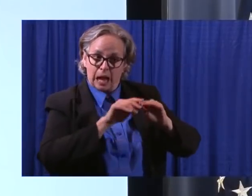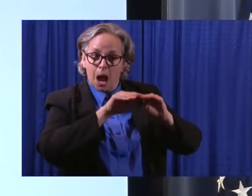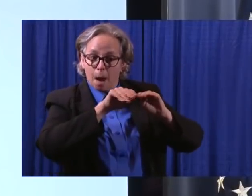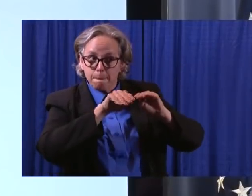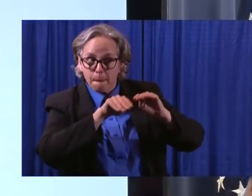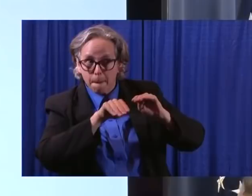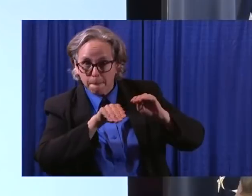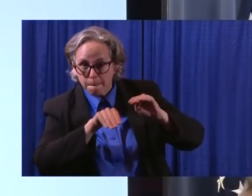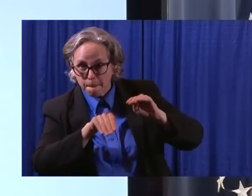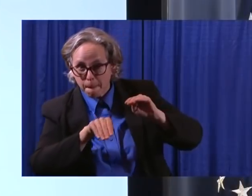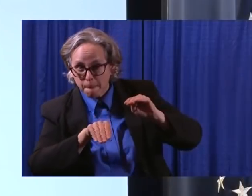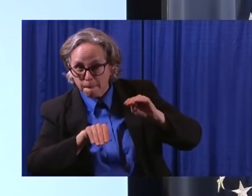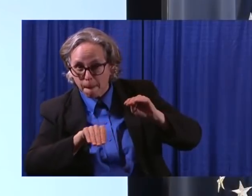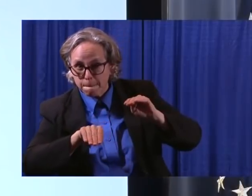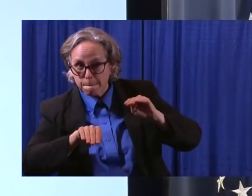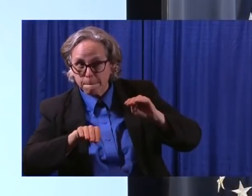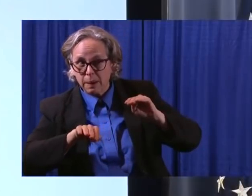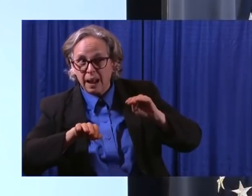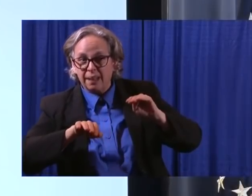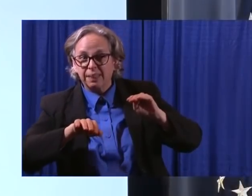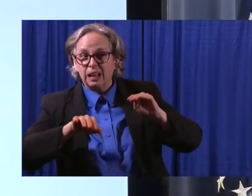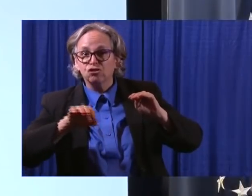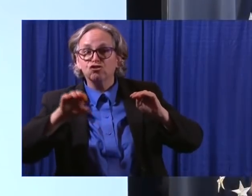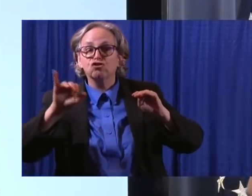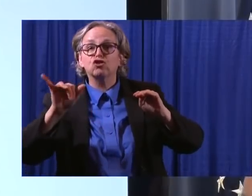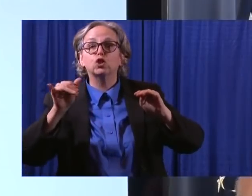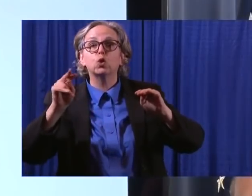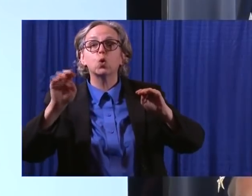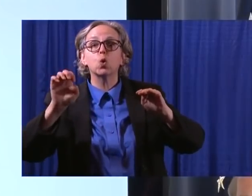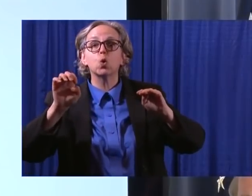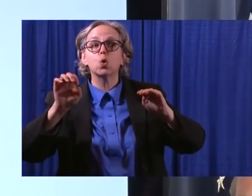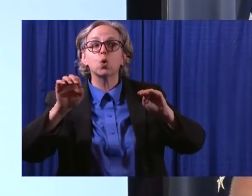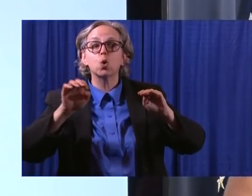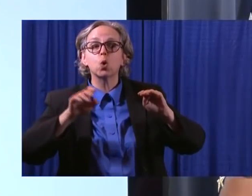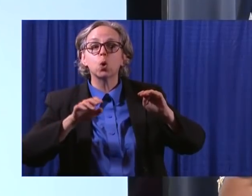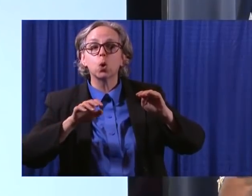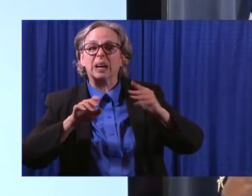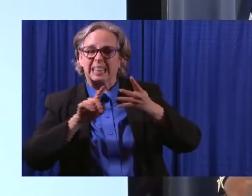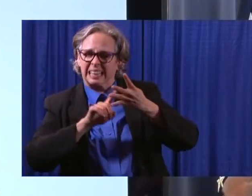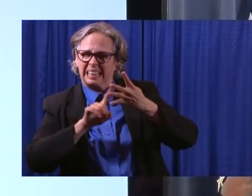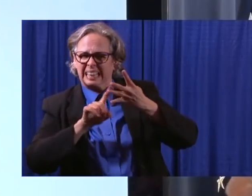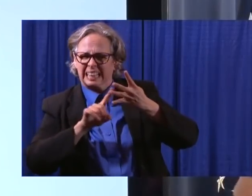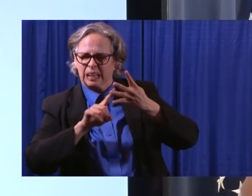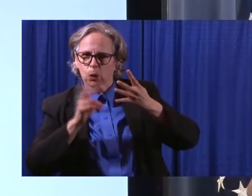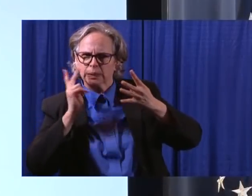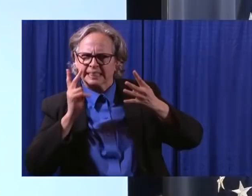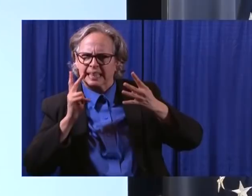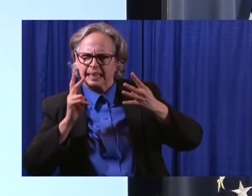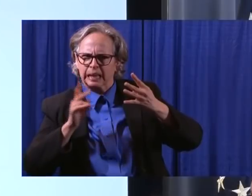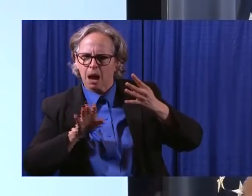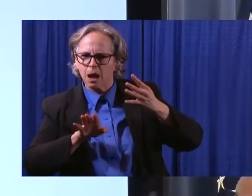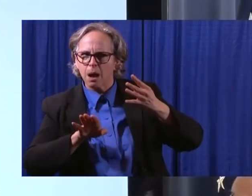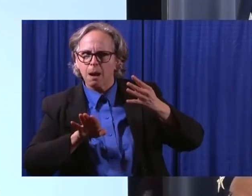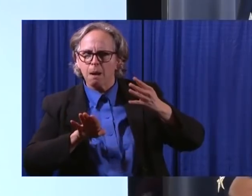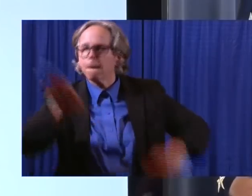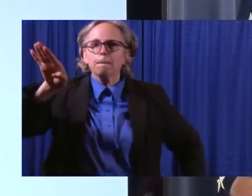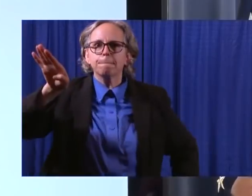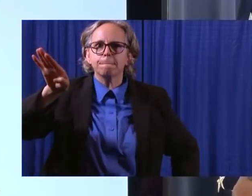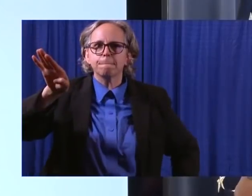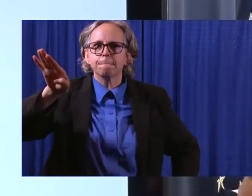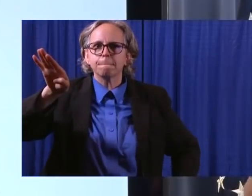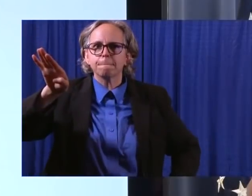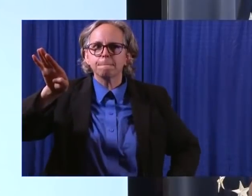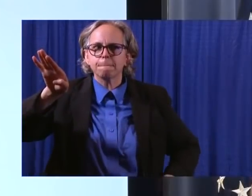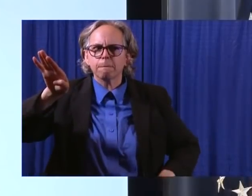May into early June. And then again, if you look at the dots in the far right, we've been doing well, and all of a sudden you see this uptick